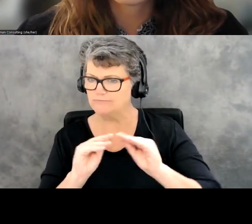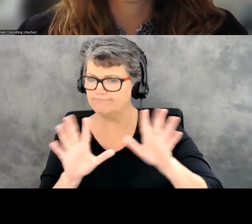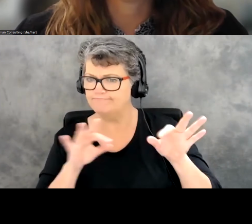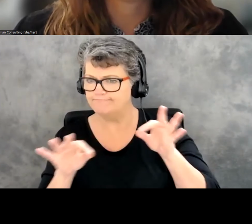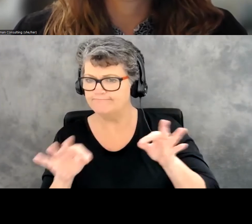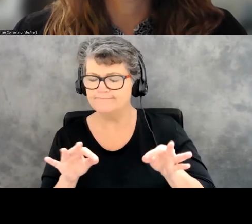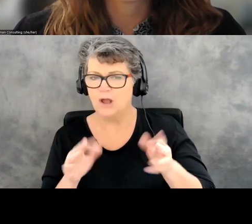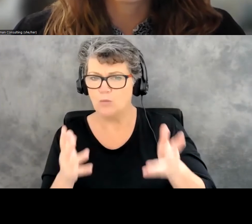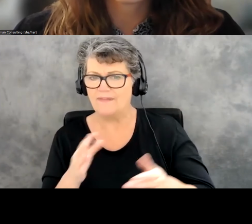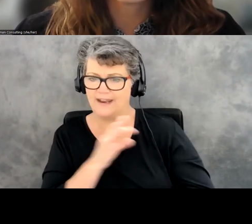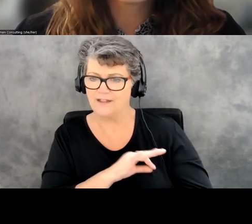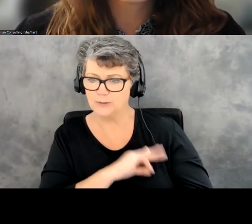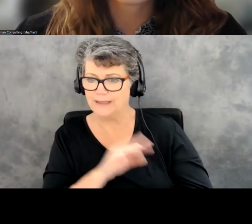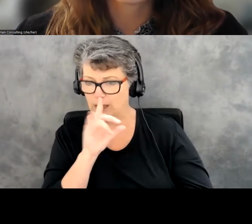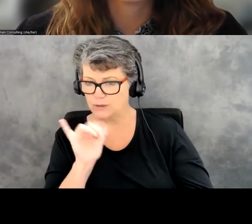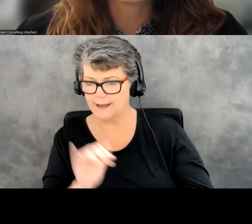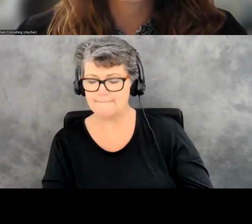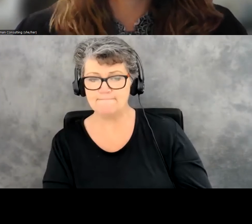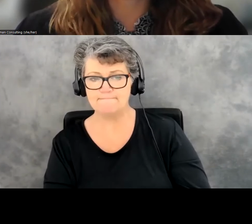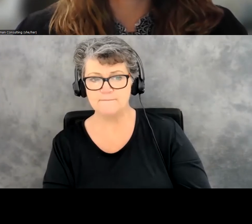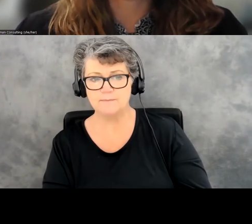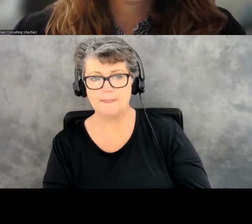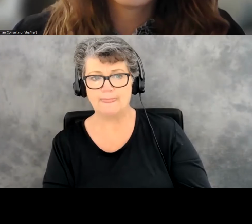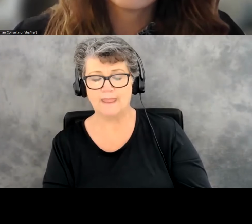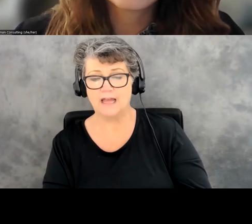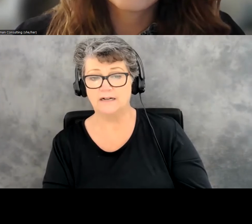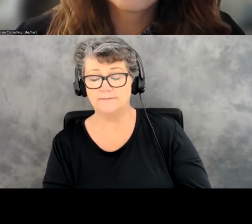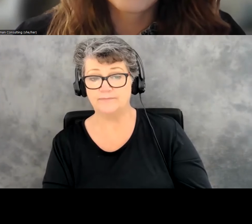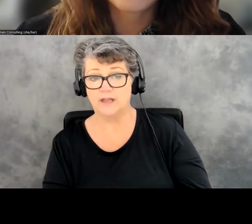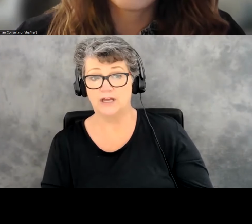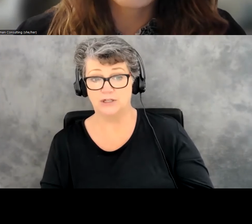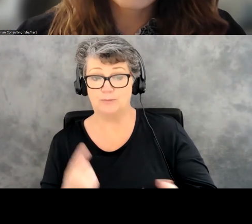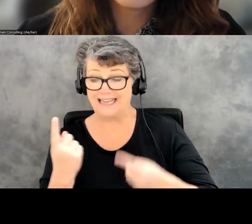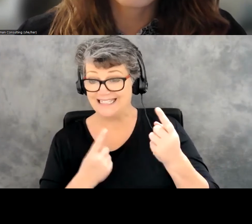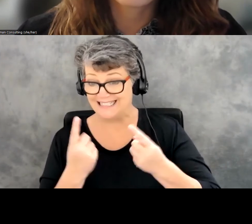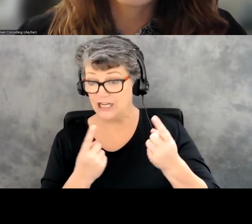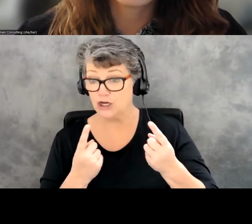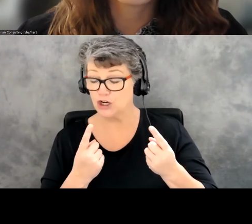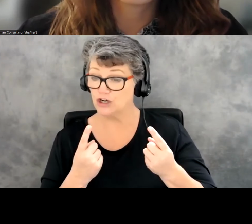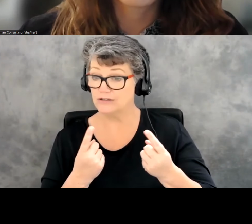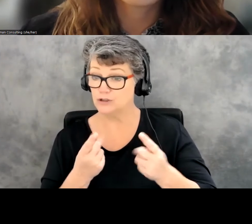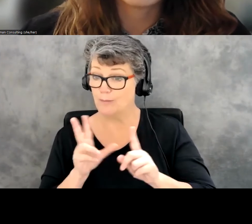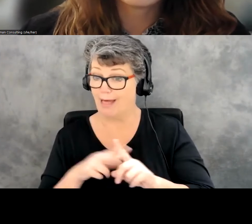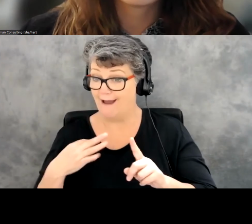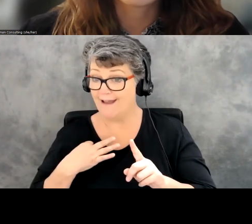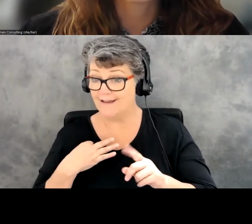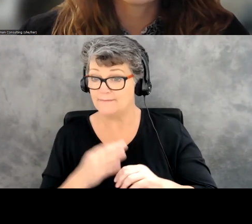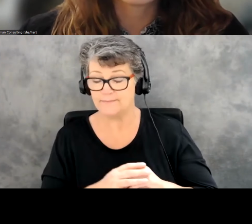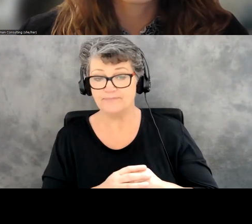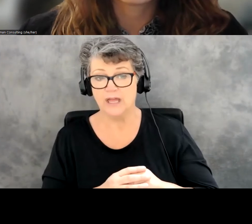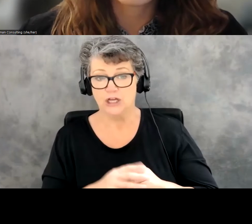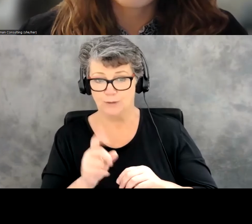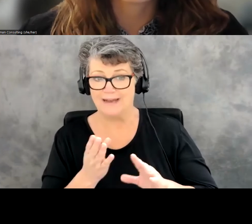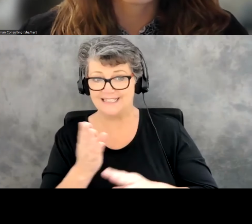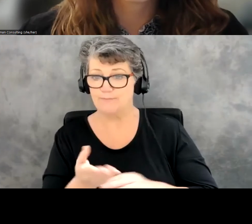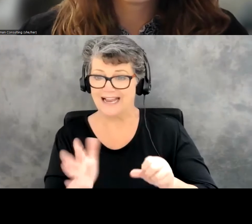what that eligibility criteria is. In order to be considered an applicant or considered for funding, you must submit